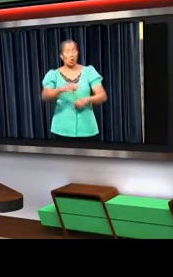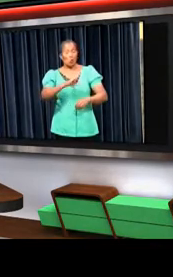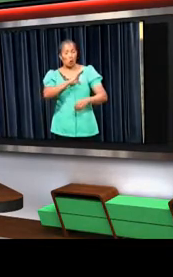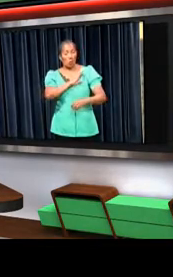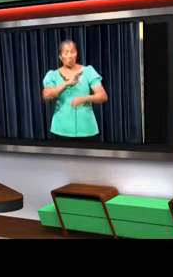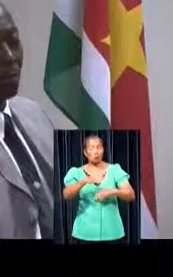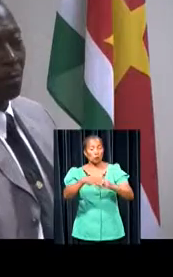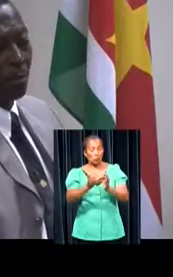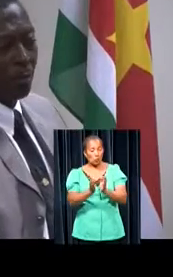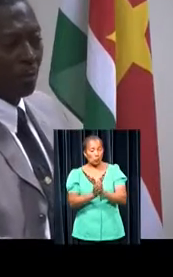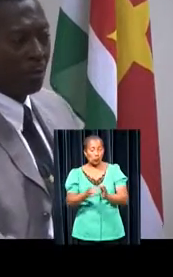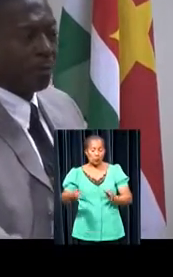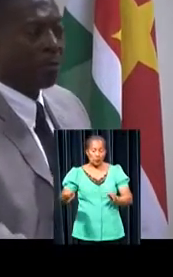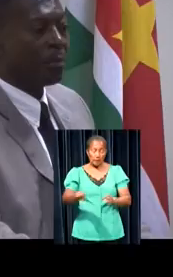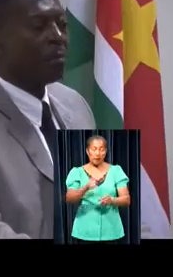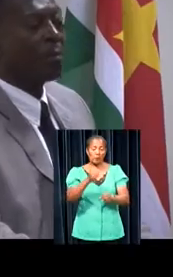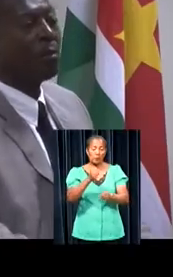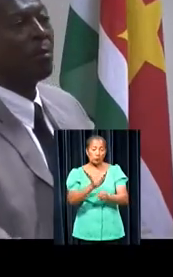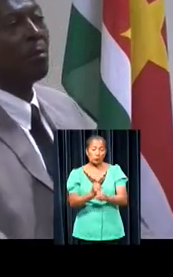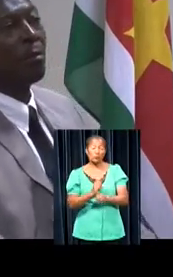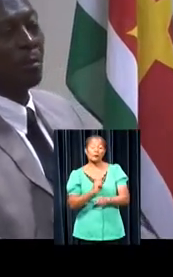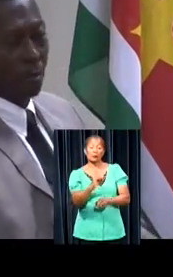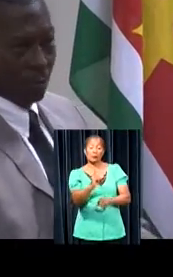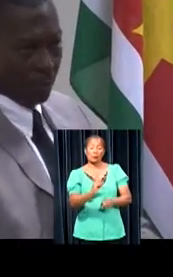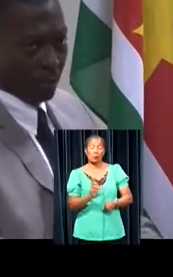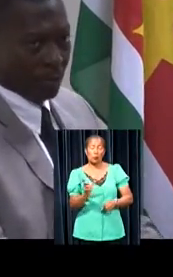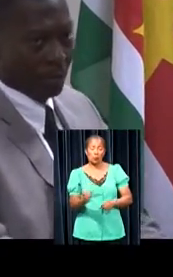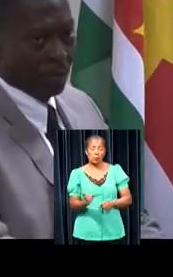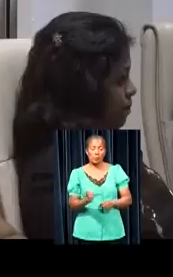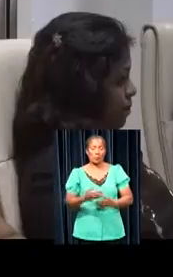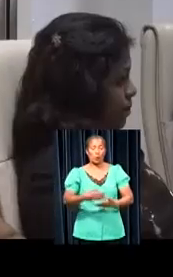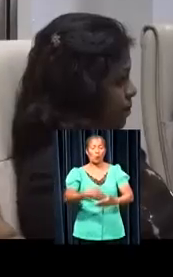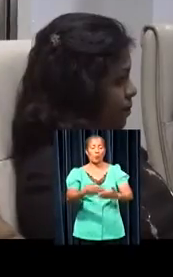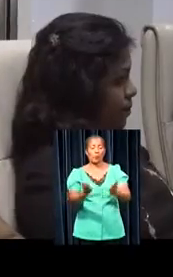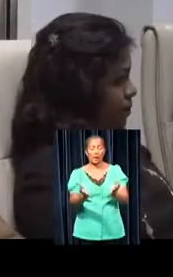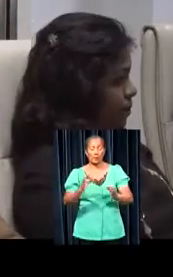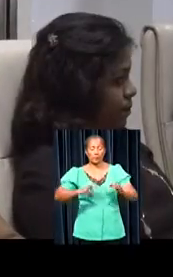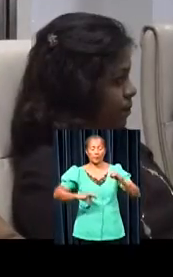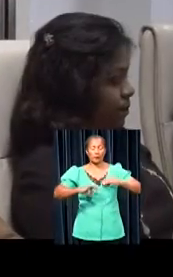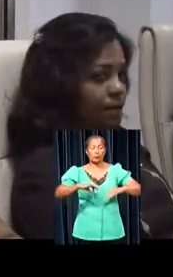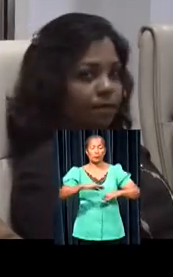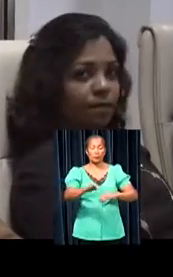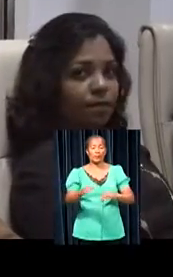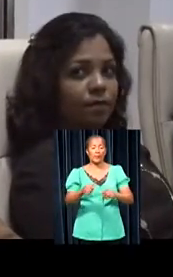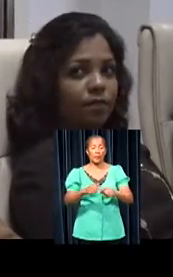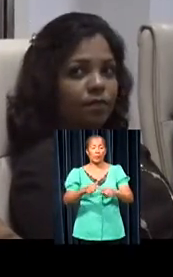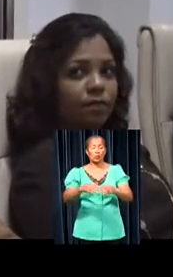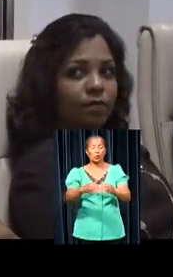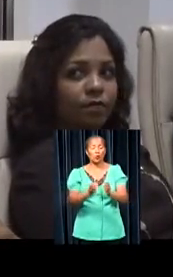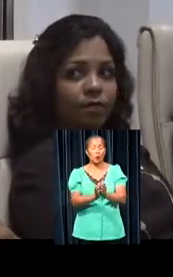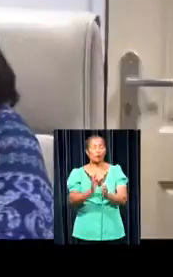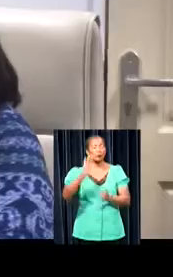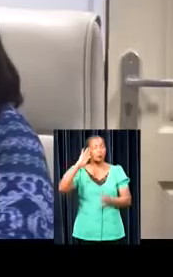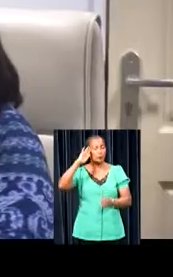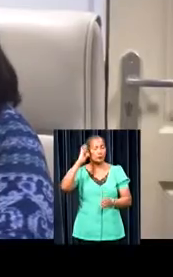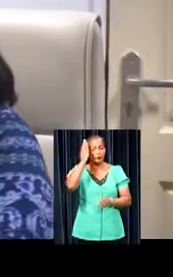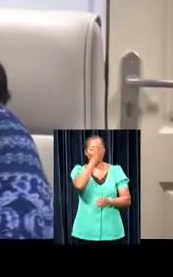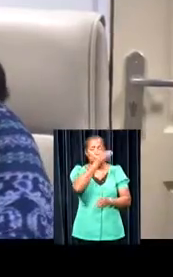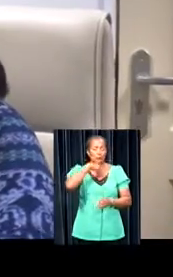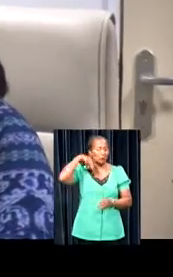is also supplemented with representatives of the public prosecutor and the police force